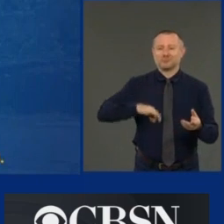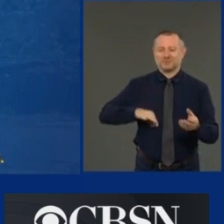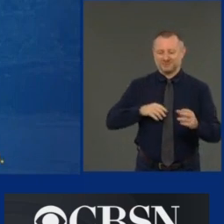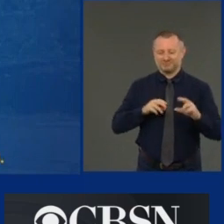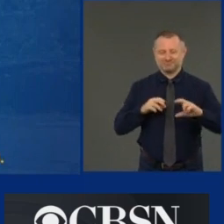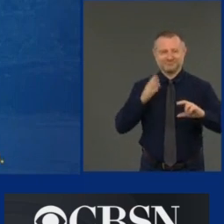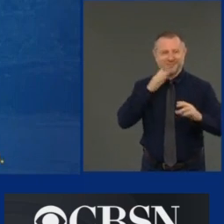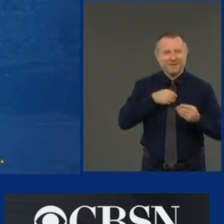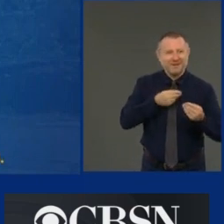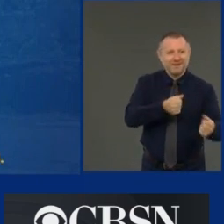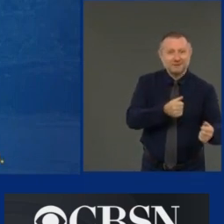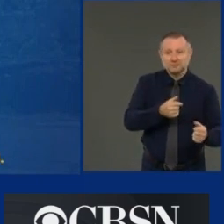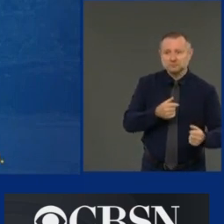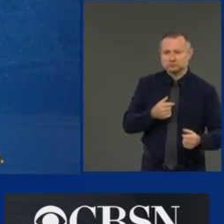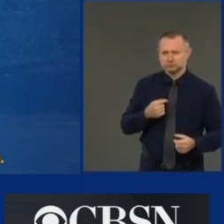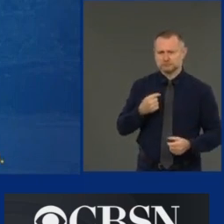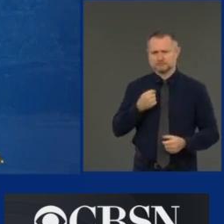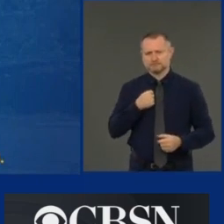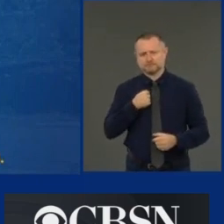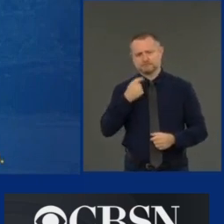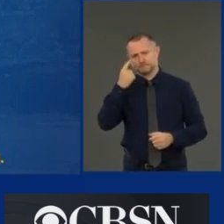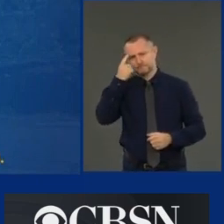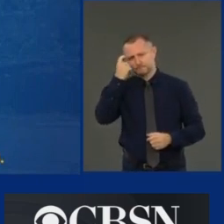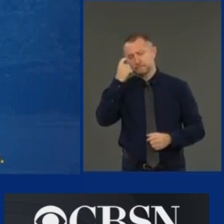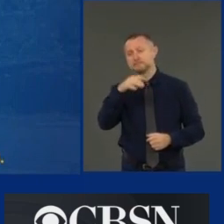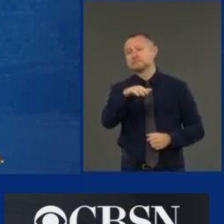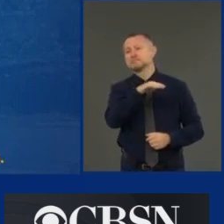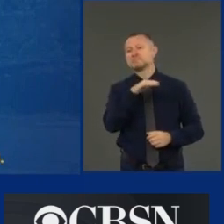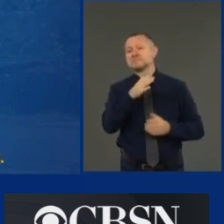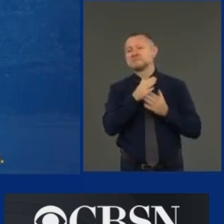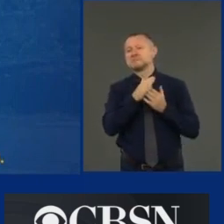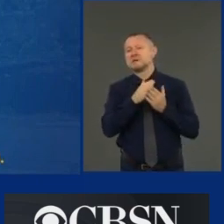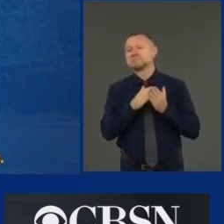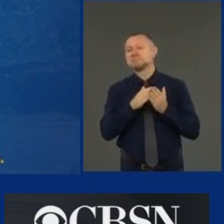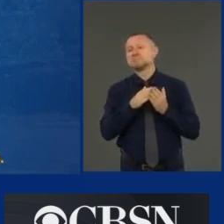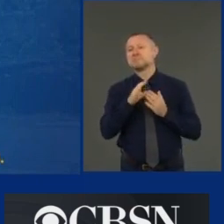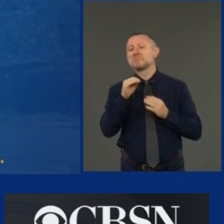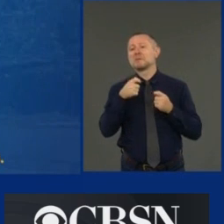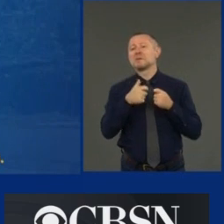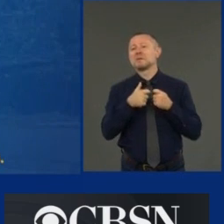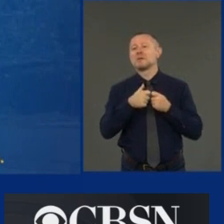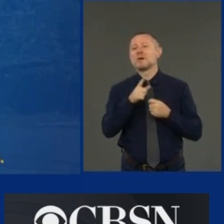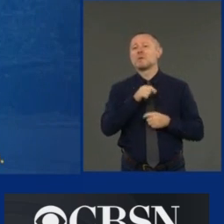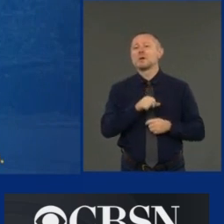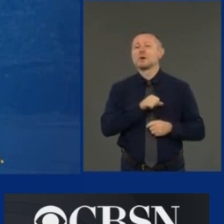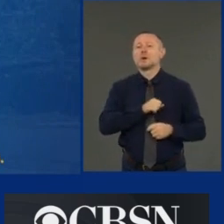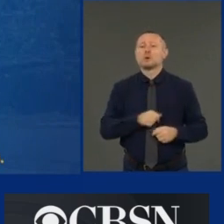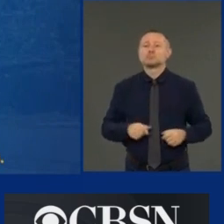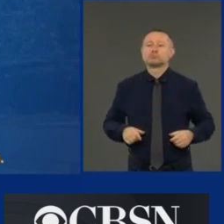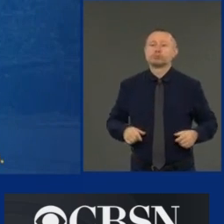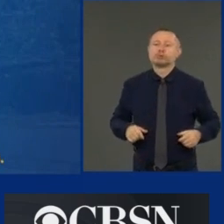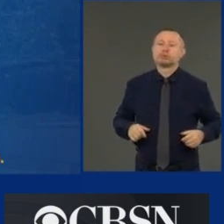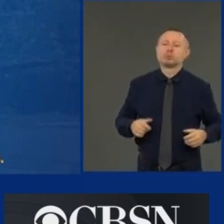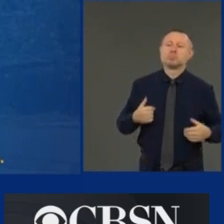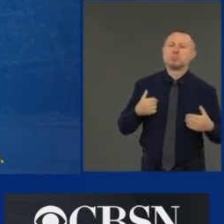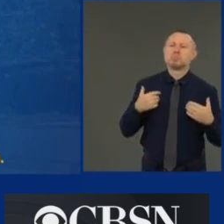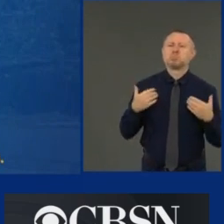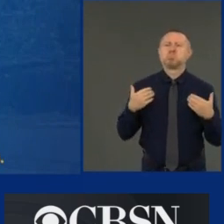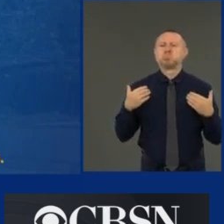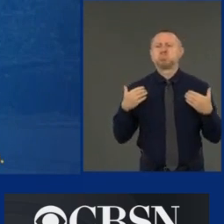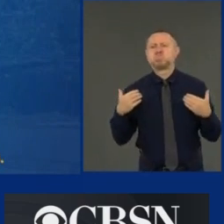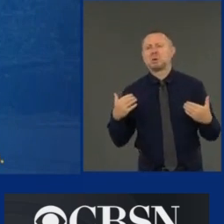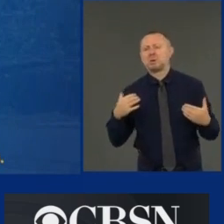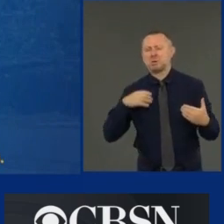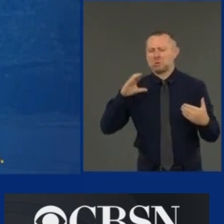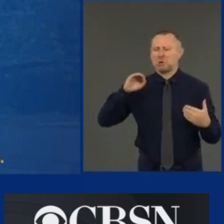believe some of these utility companies have now have the attitude of too big to fail. We have the